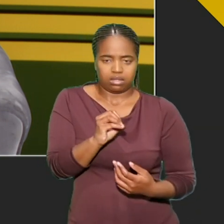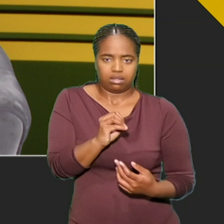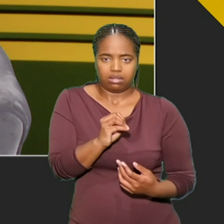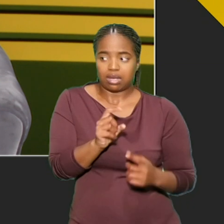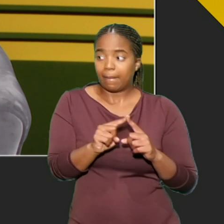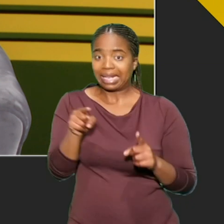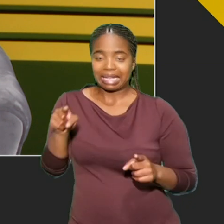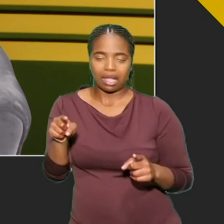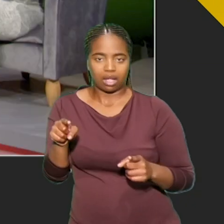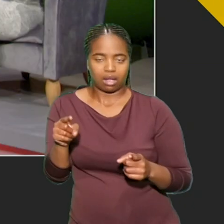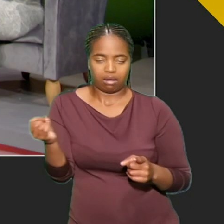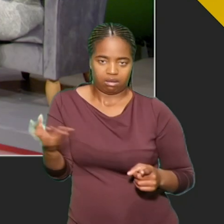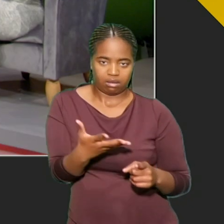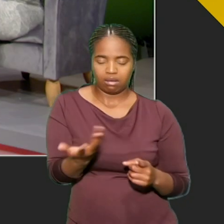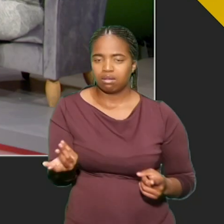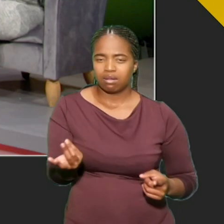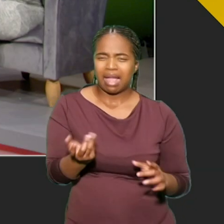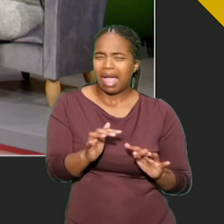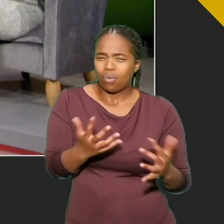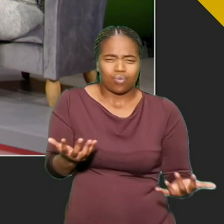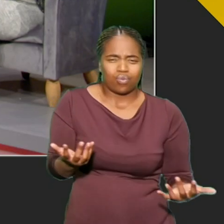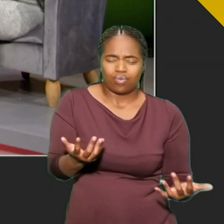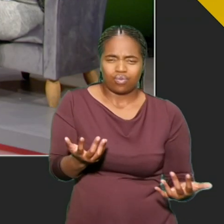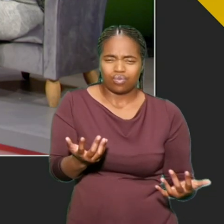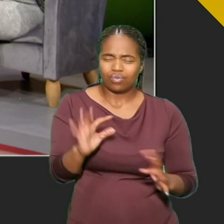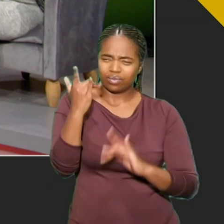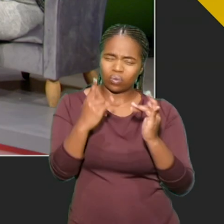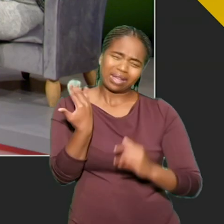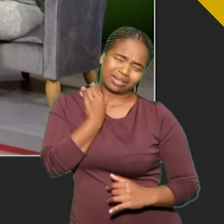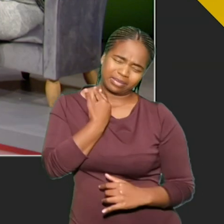the average that we're spending per month in the house. How will I survive the city?